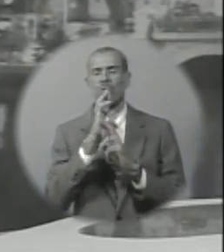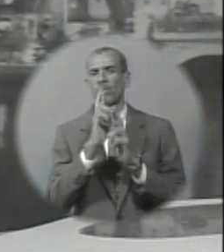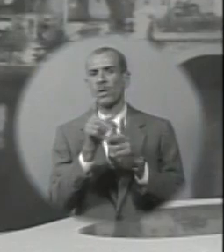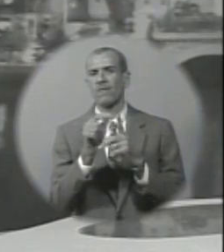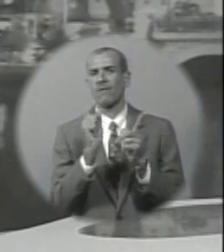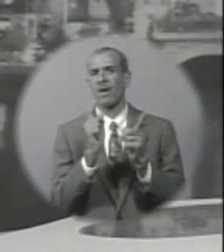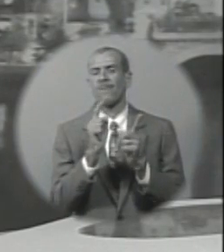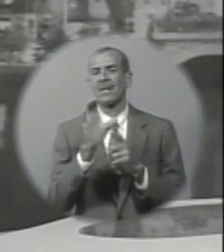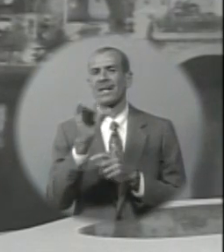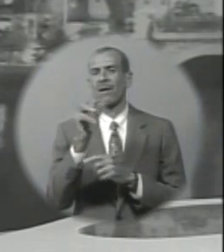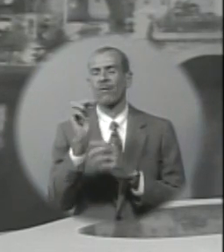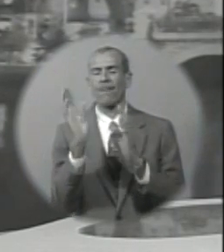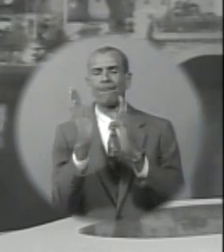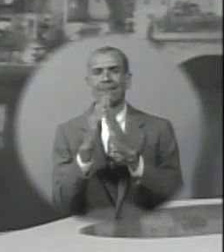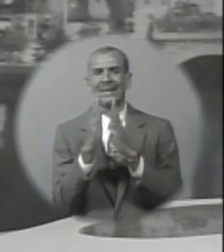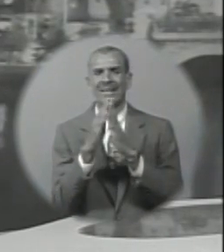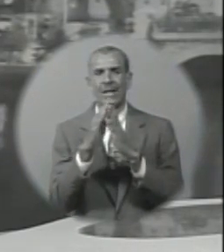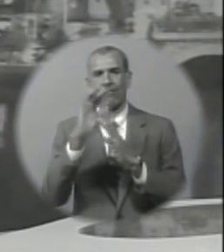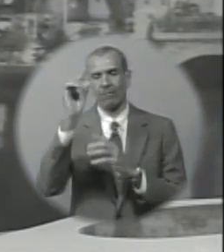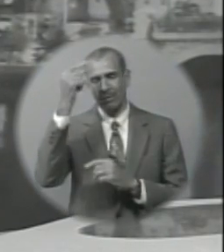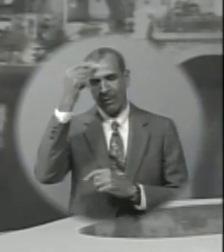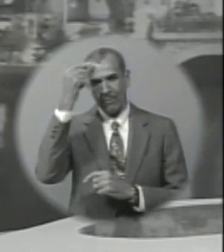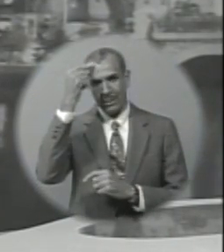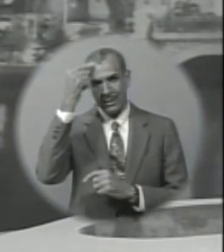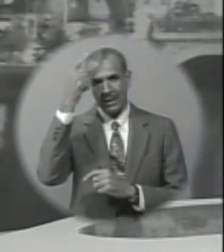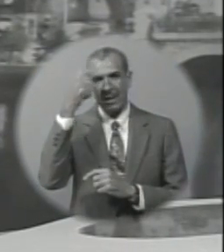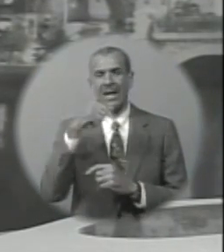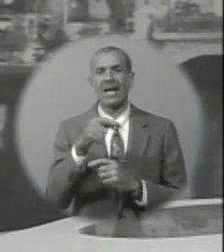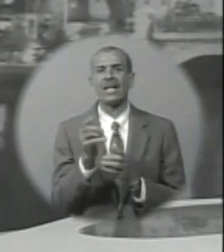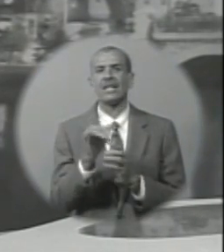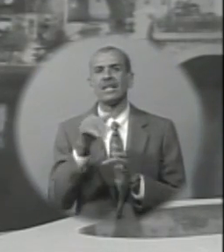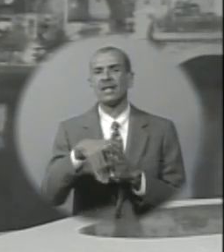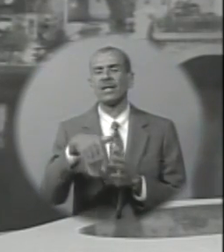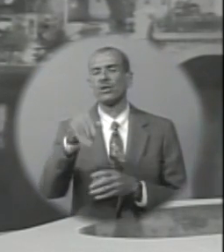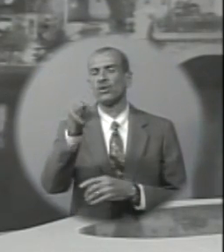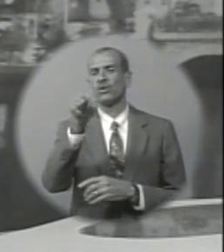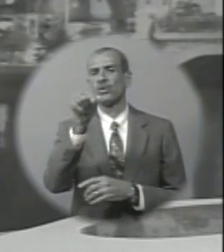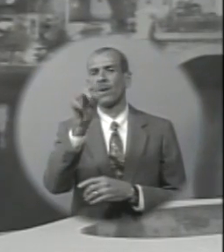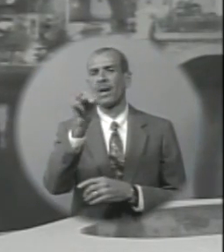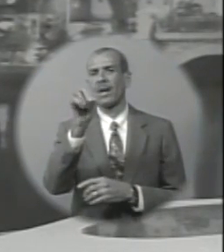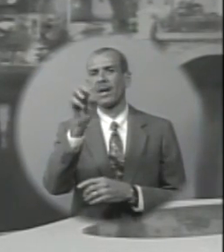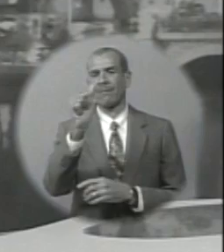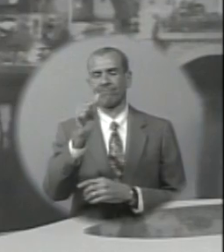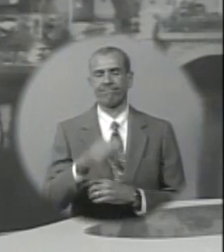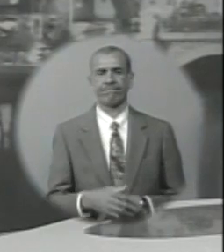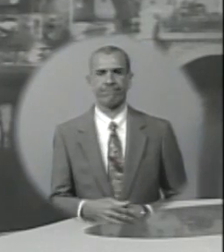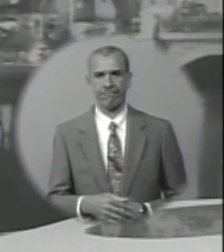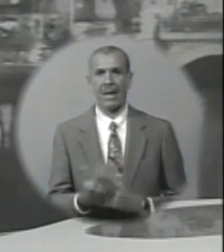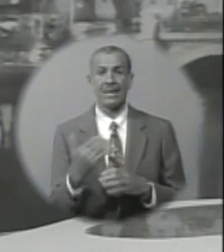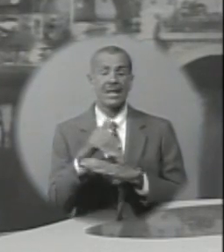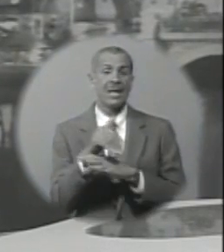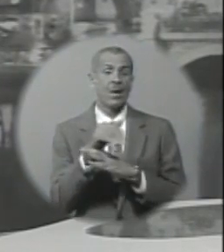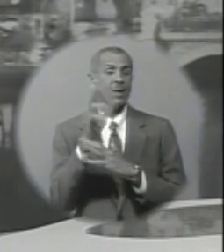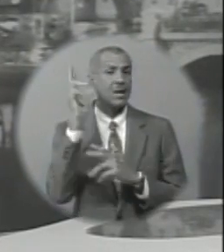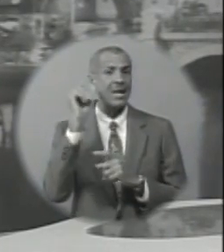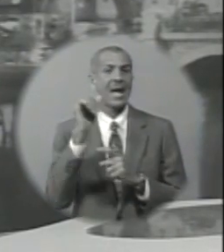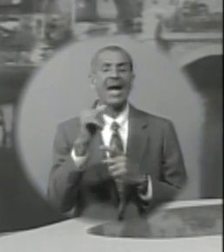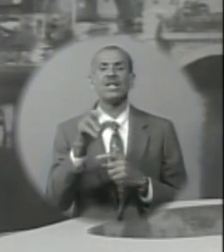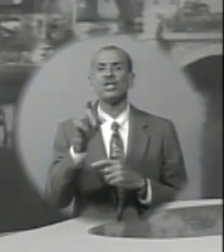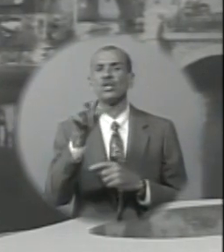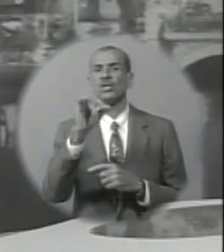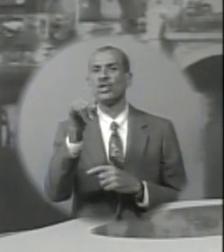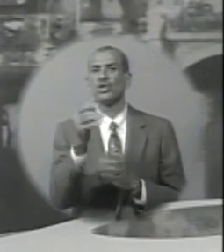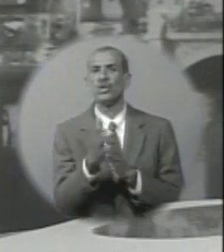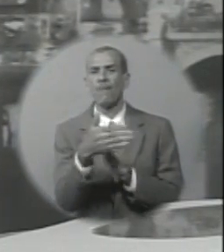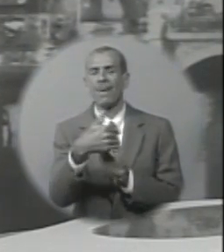from the CARICOM Heads of Government meeting, which is underway over in Guyana. And we're hearing tonight that Jamaica will not be pulling out of